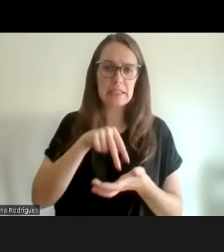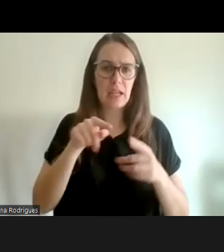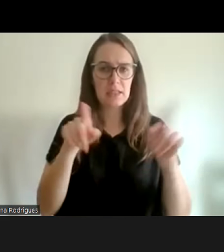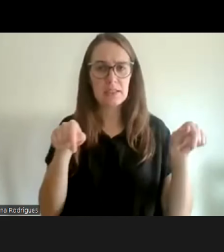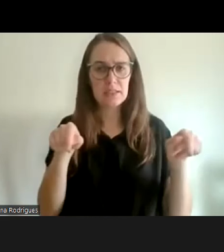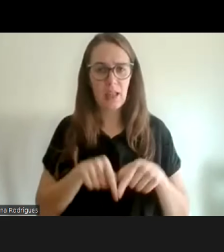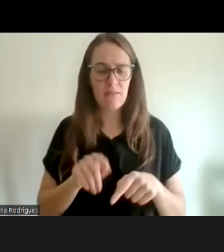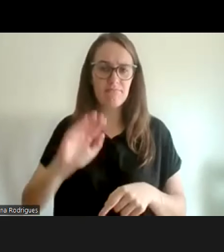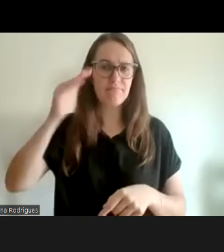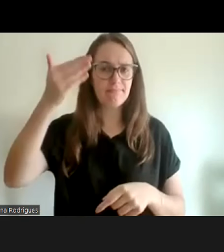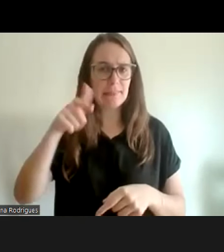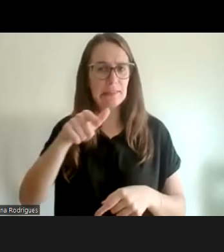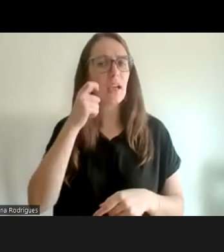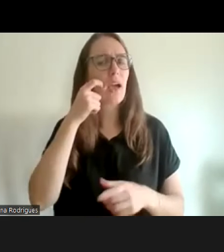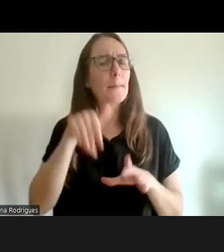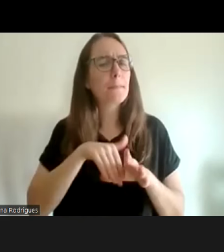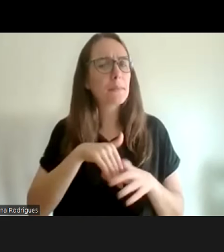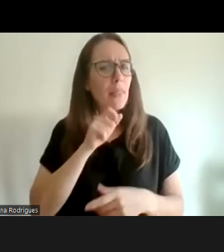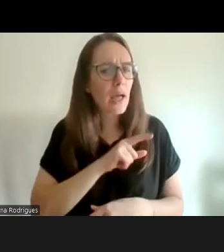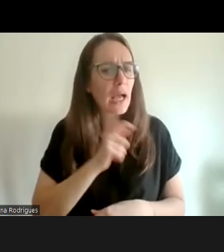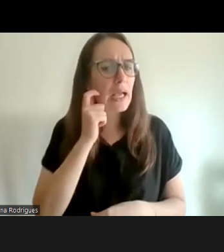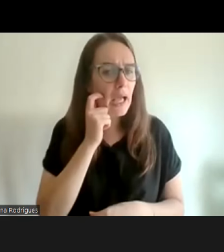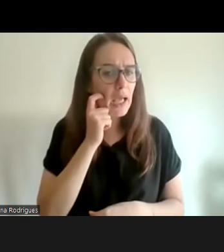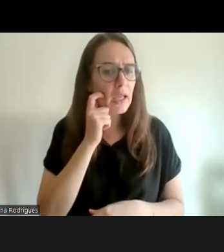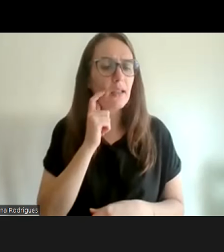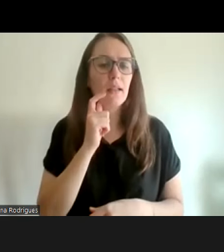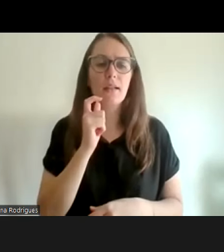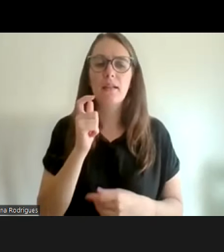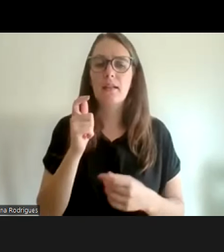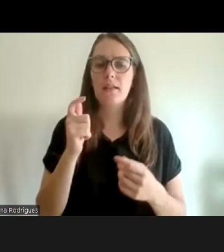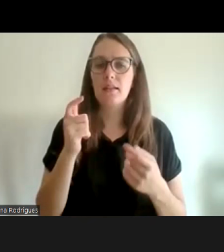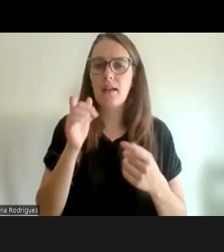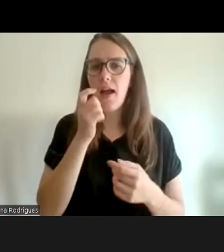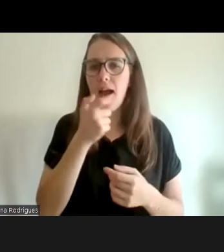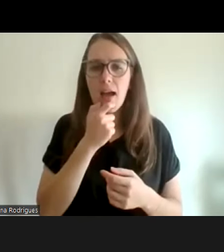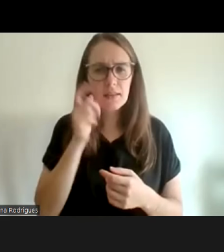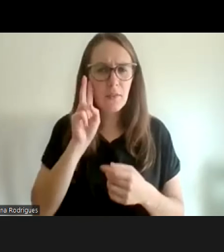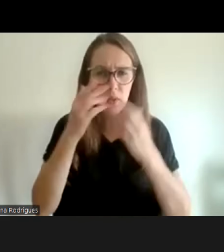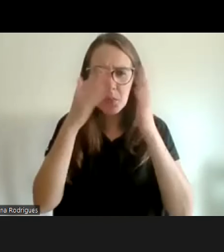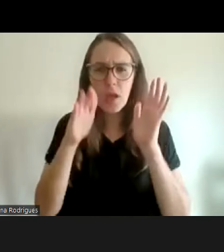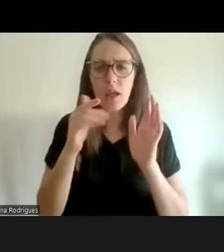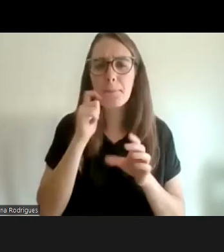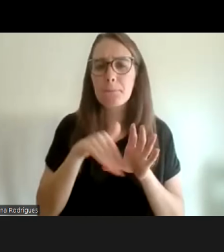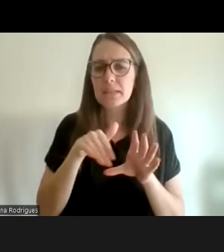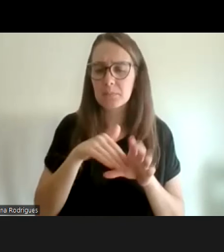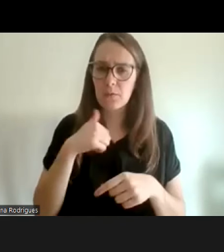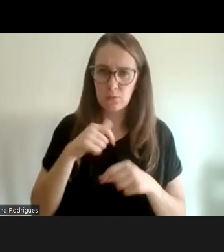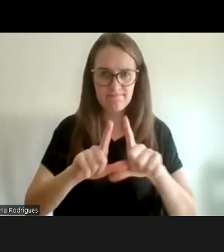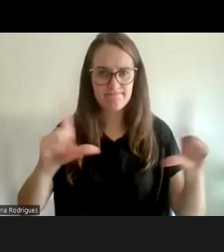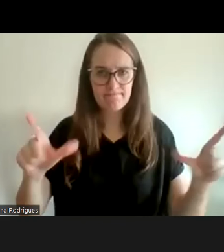first place, who gets to participate in these democratic values in the classroom. I'm going to share